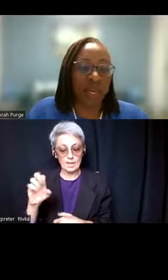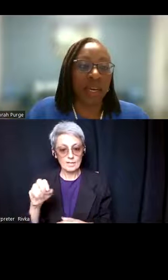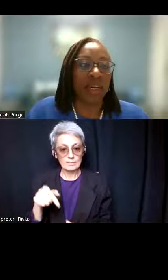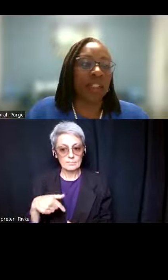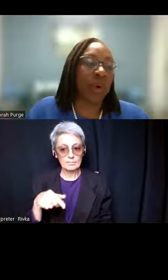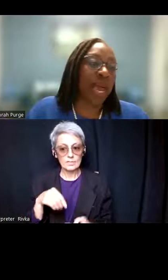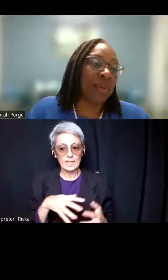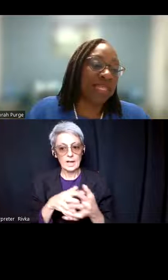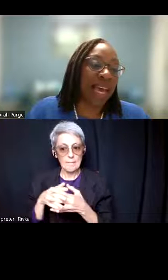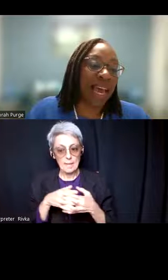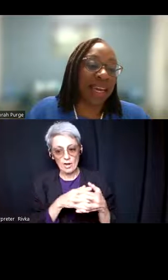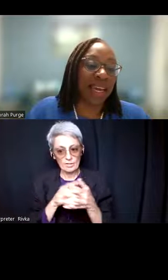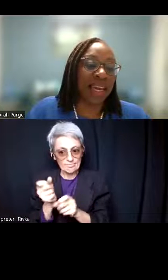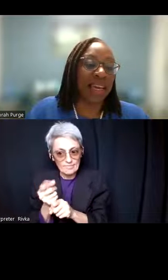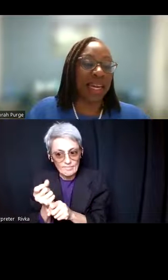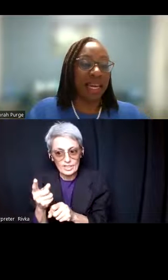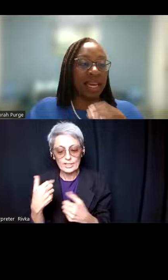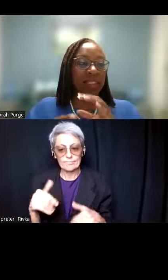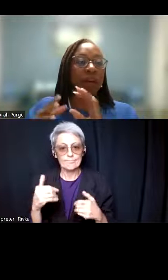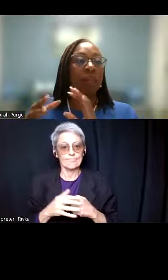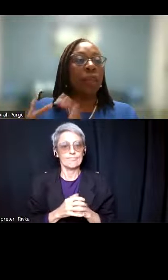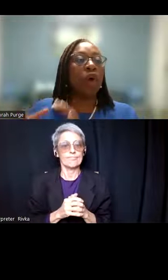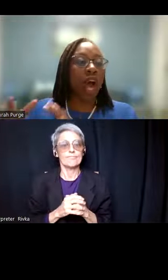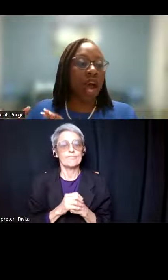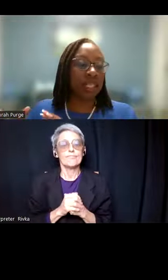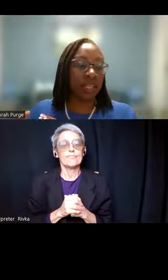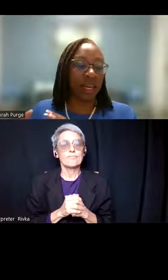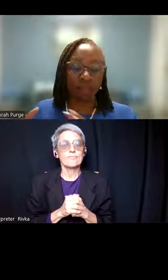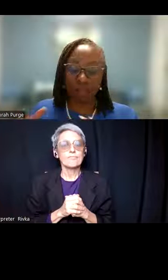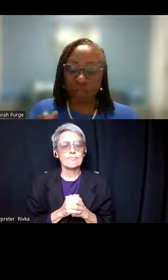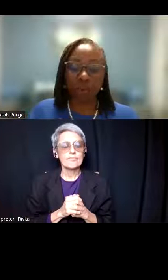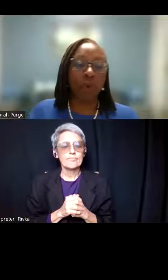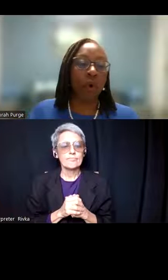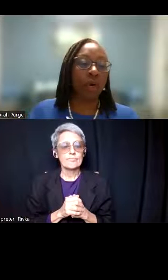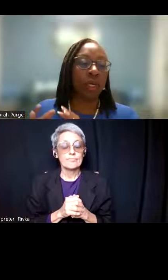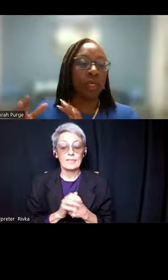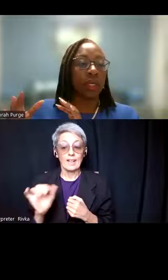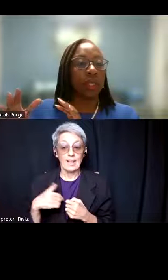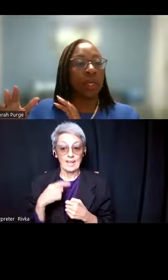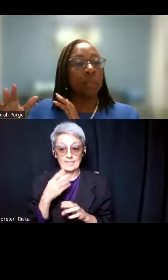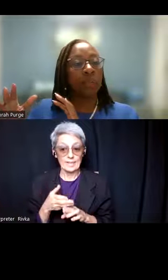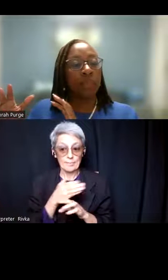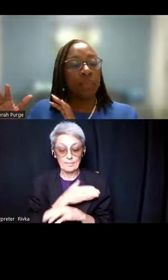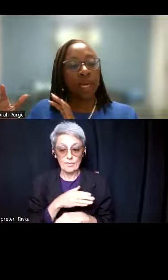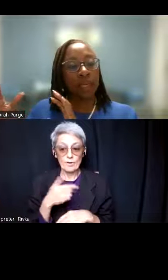annually. So like we said, it is more costly for